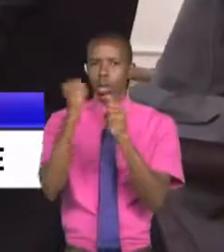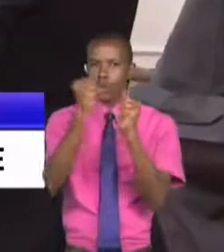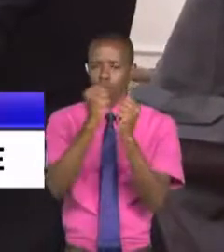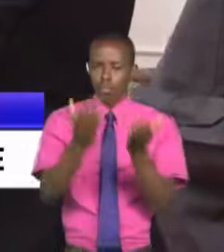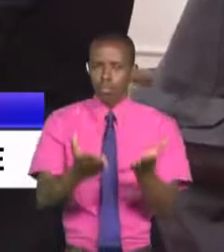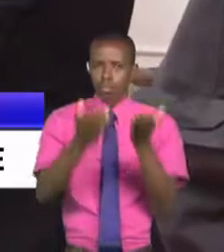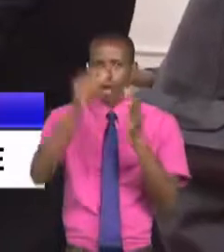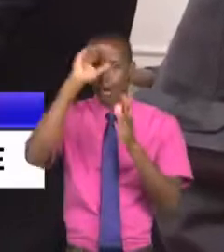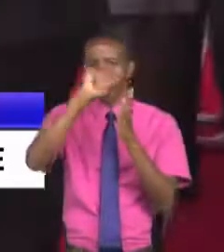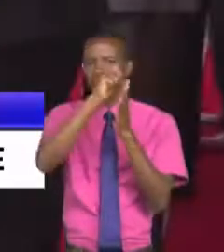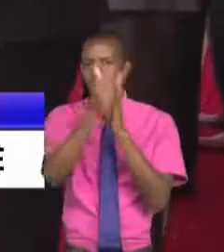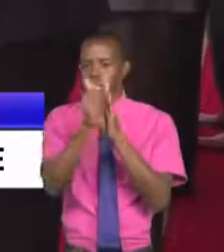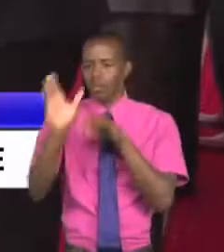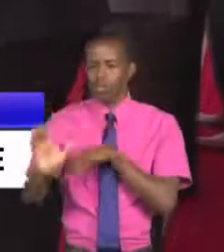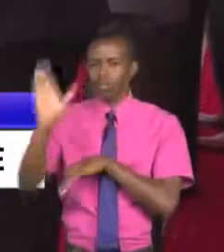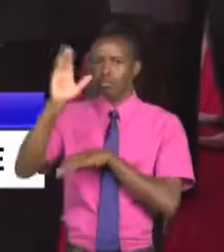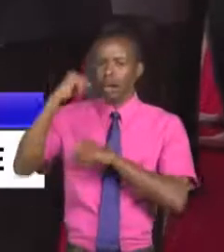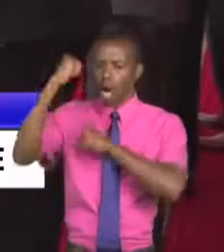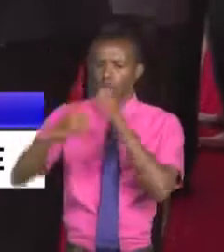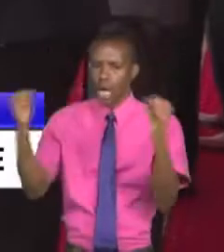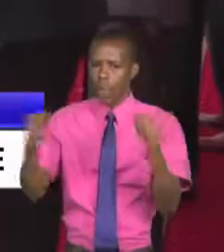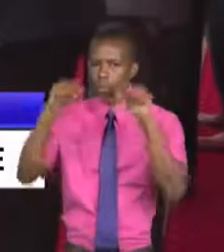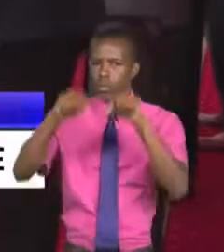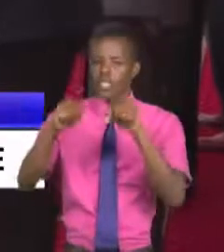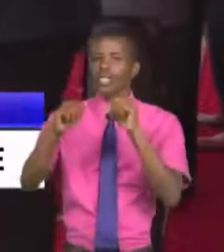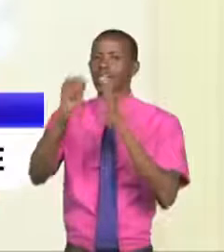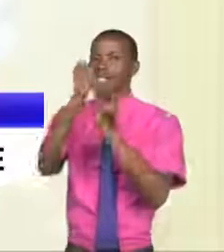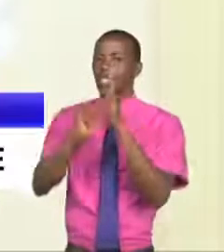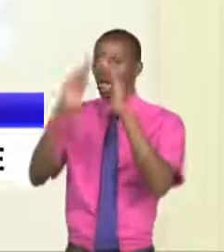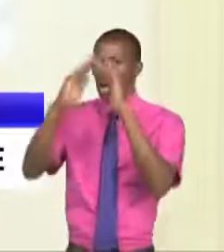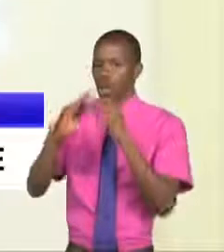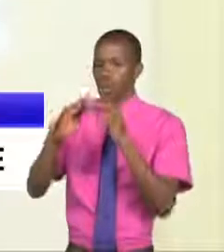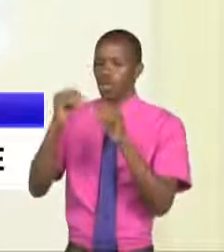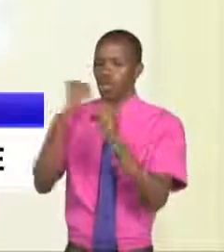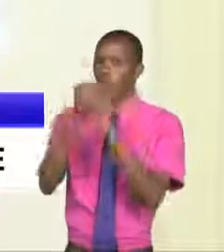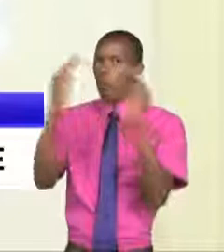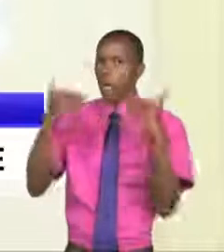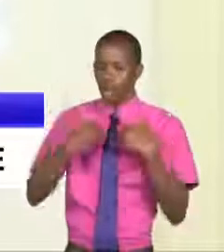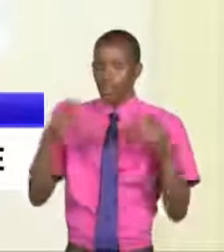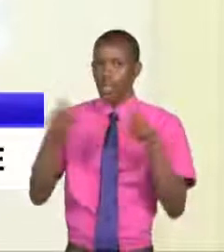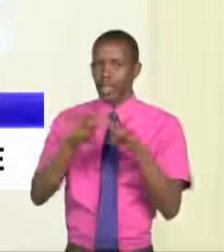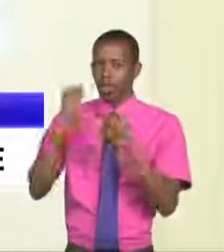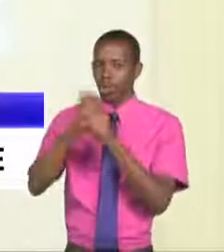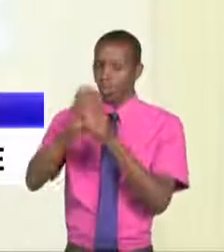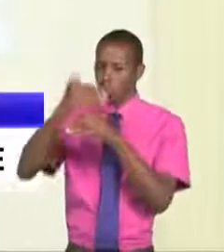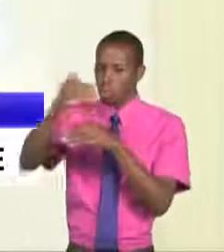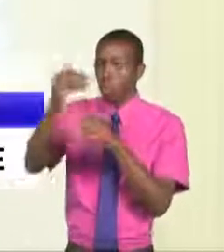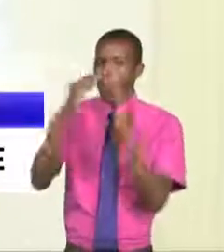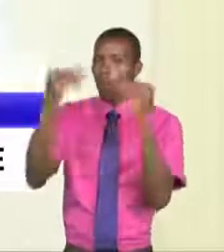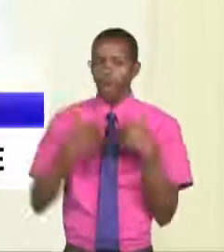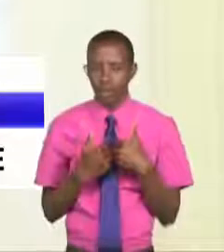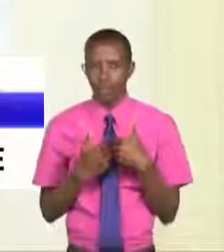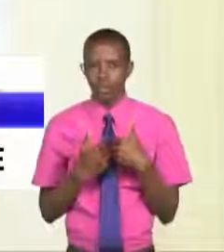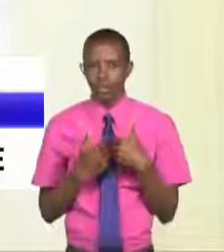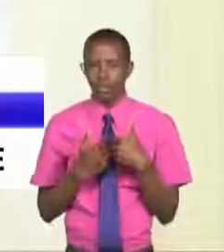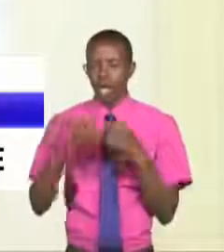government agenda during the swearing-in ceremony held earlier today in State House. We have a big job and a big task ahead of us,